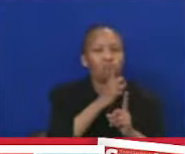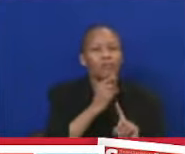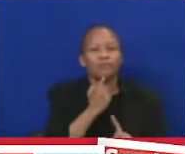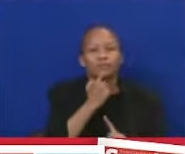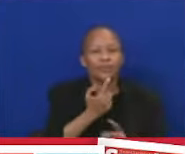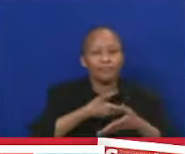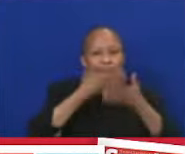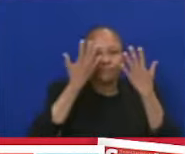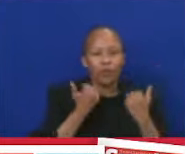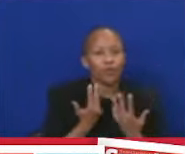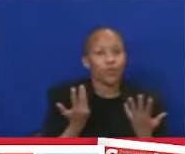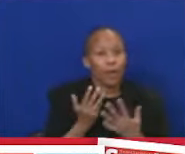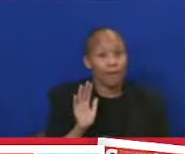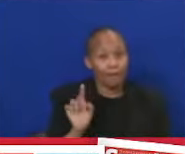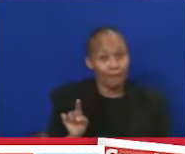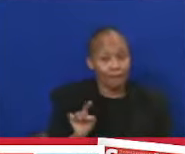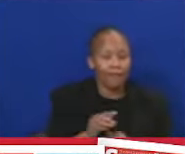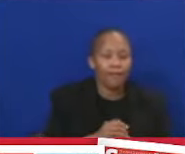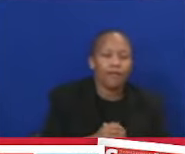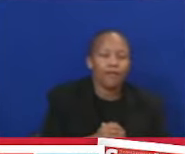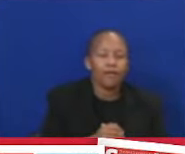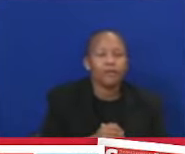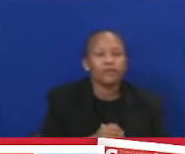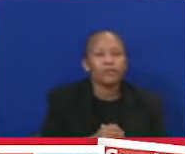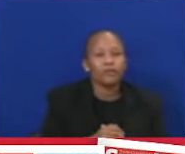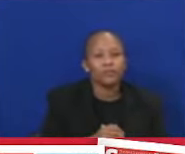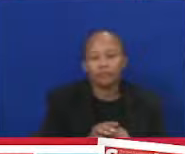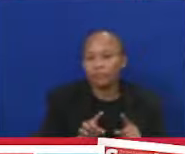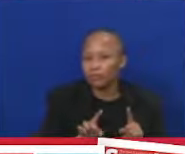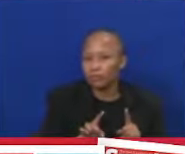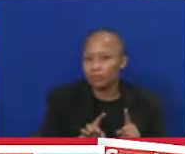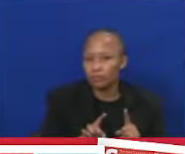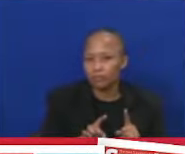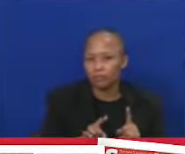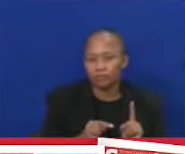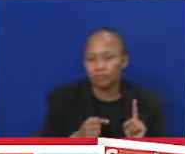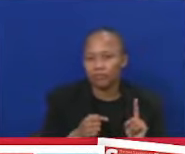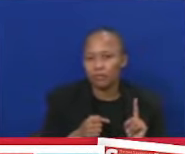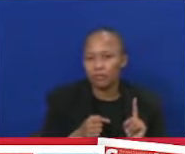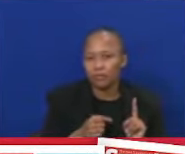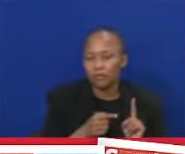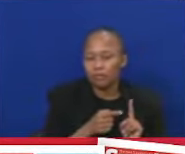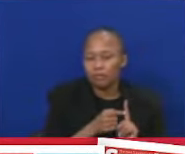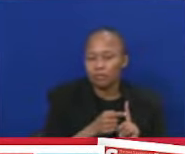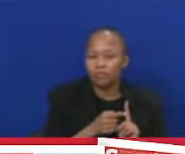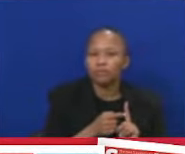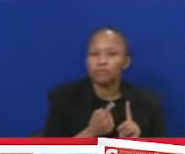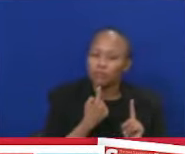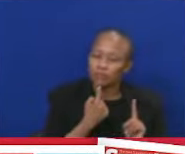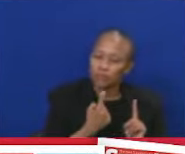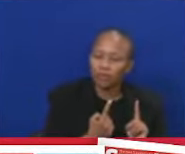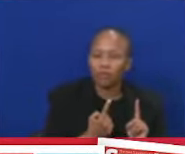And he informed us that he had been in communication with the family of